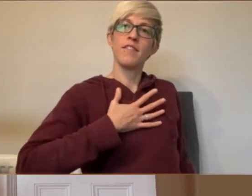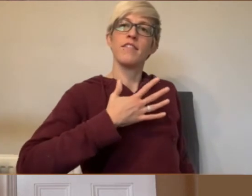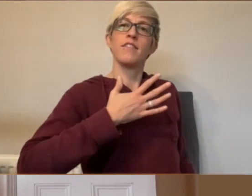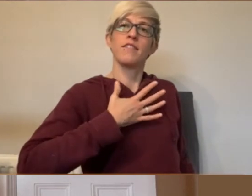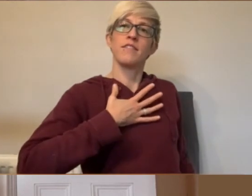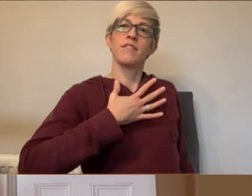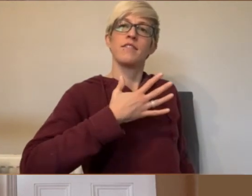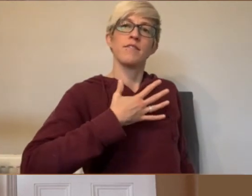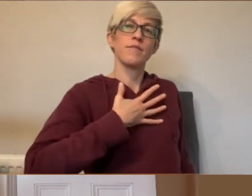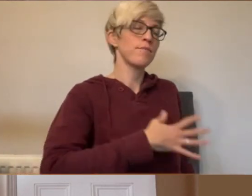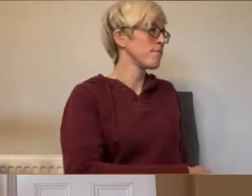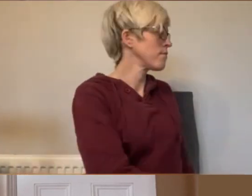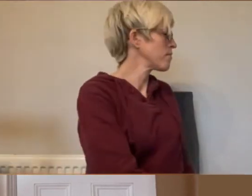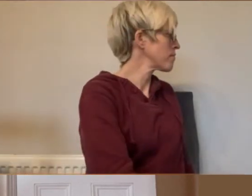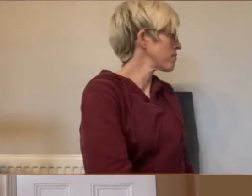shoulder.